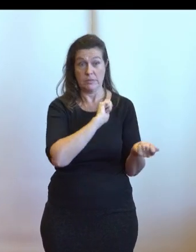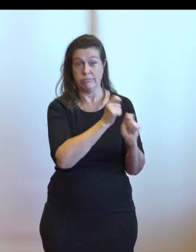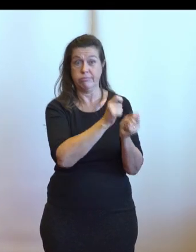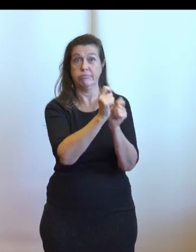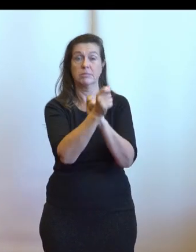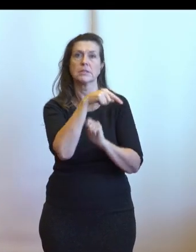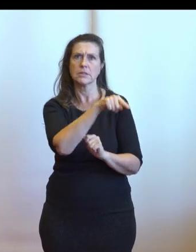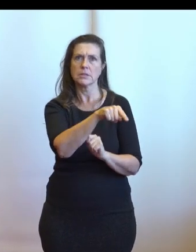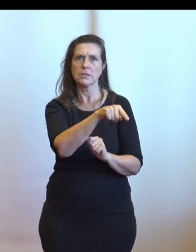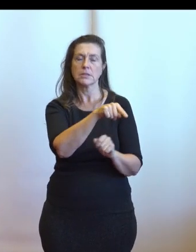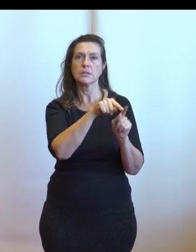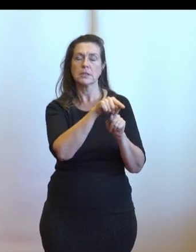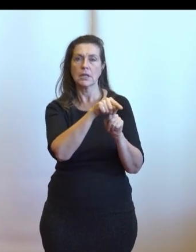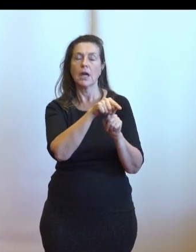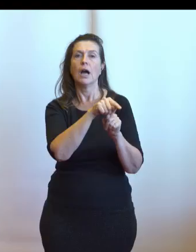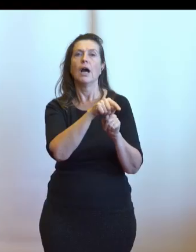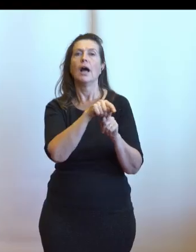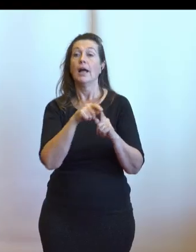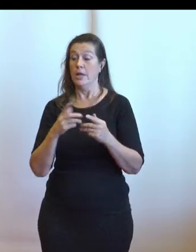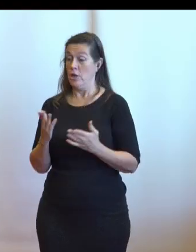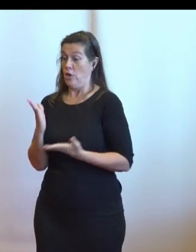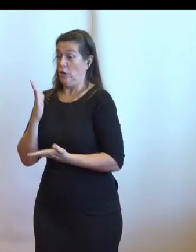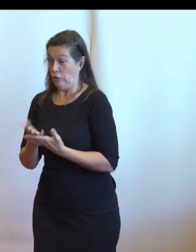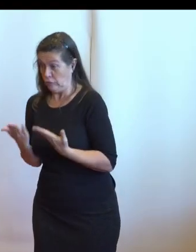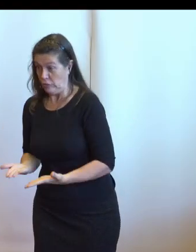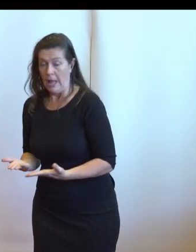be accessible virtual reality? I think some of those